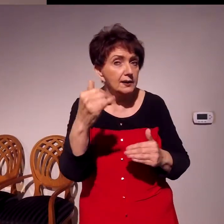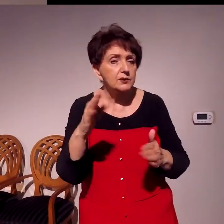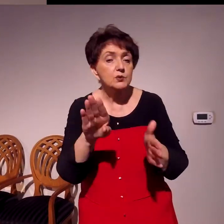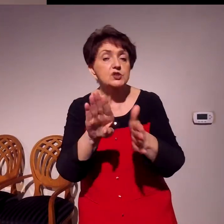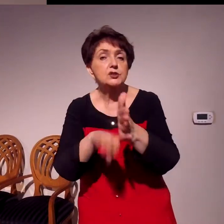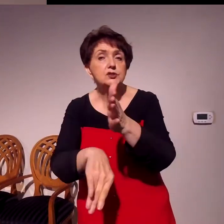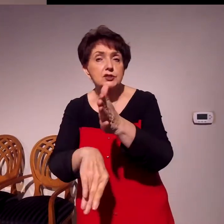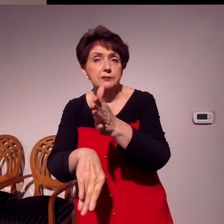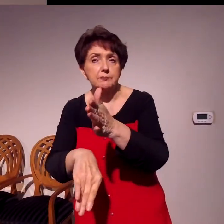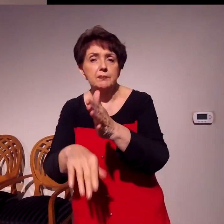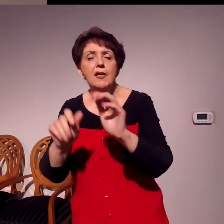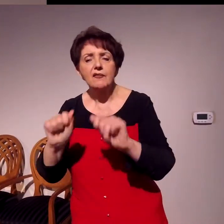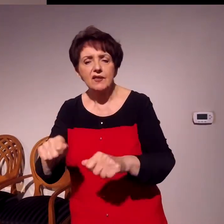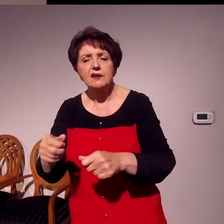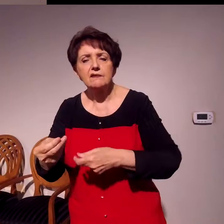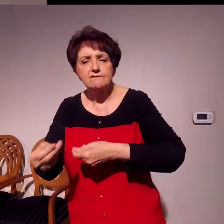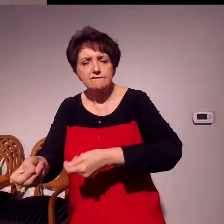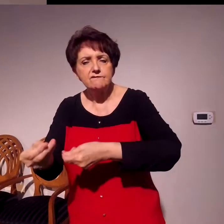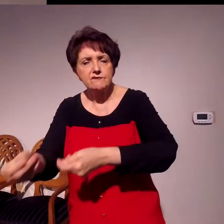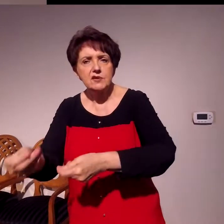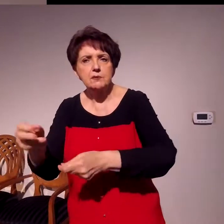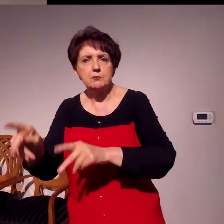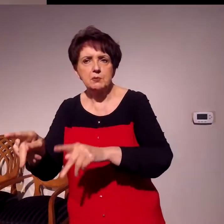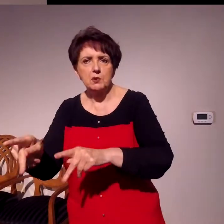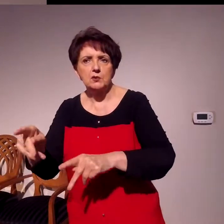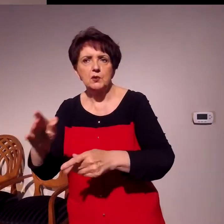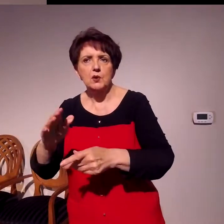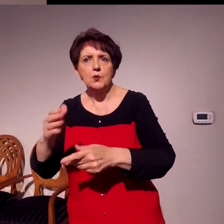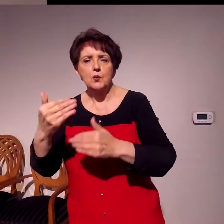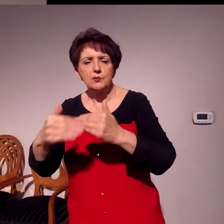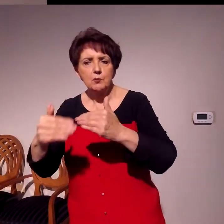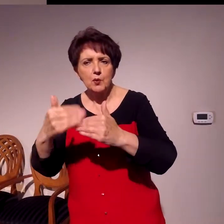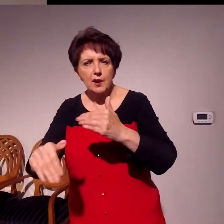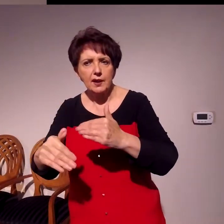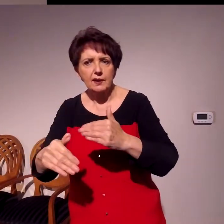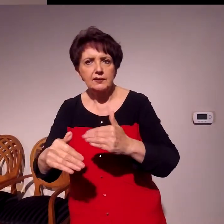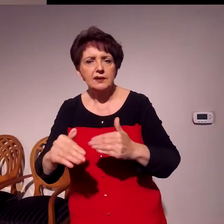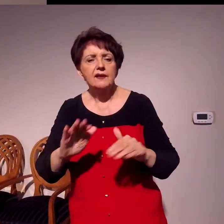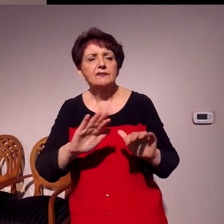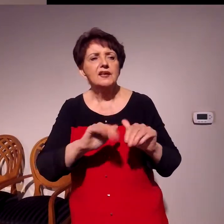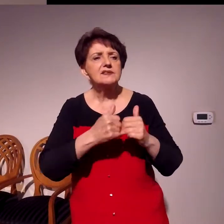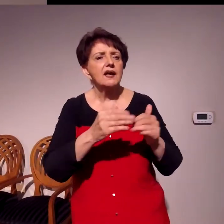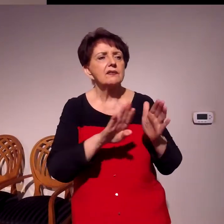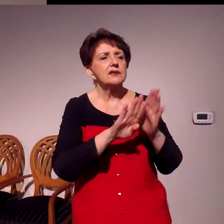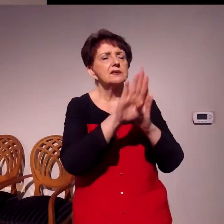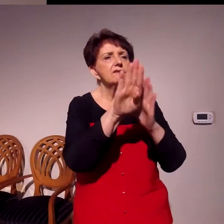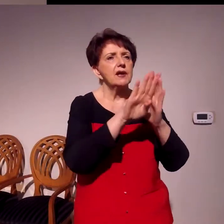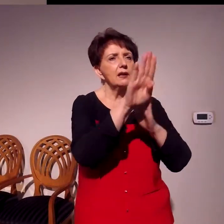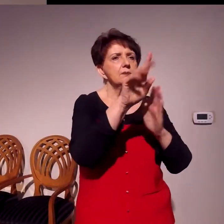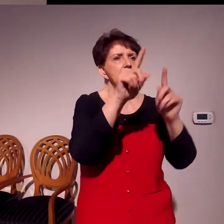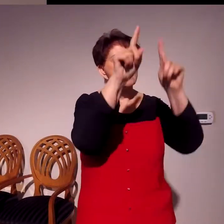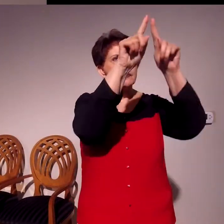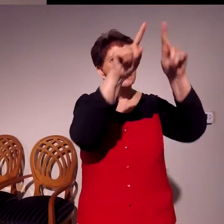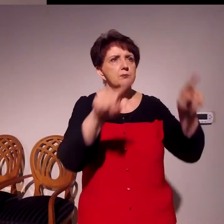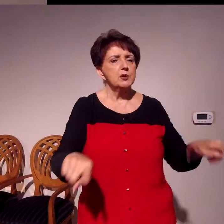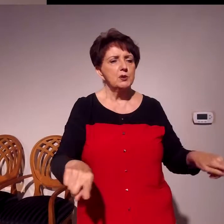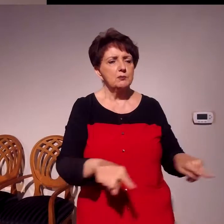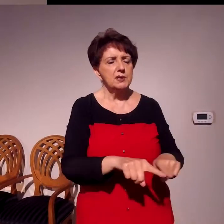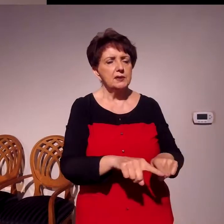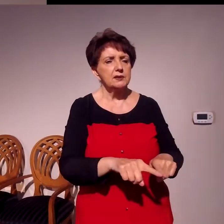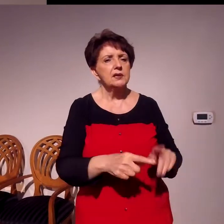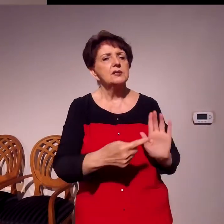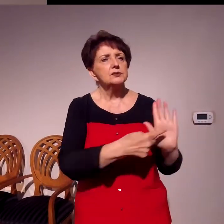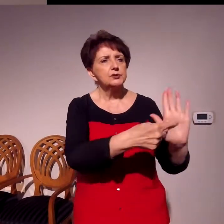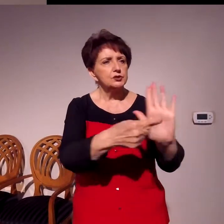with bread. That's how that pyramid was developed, to show us how important